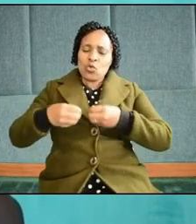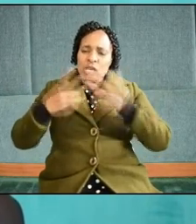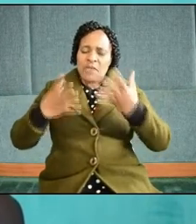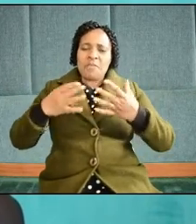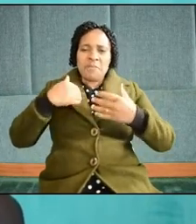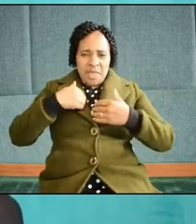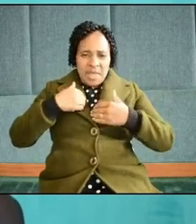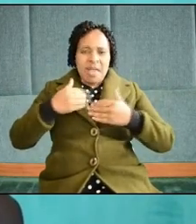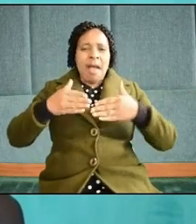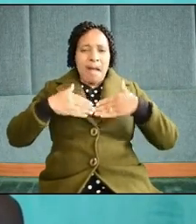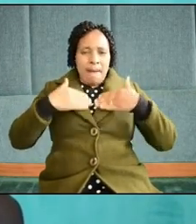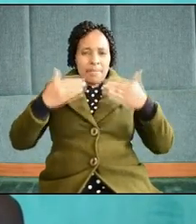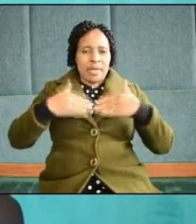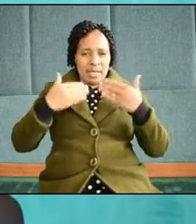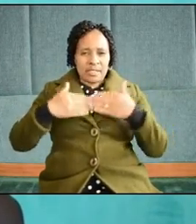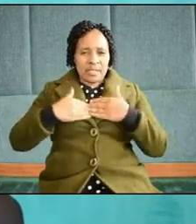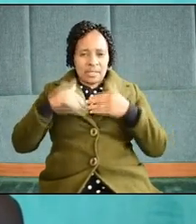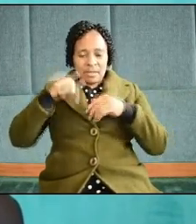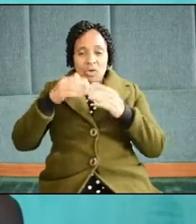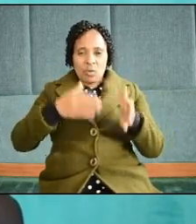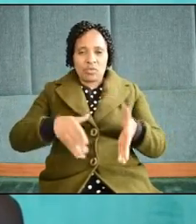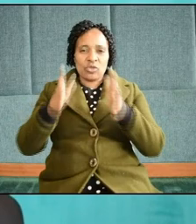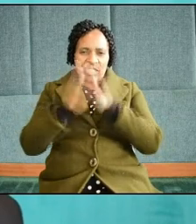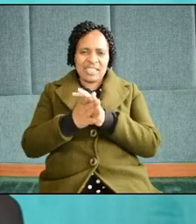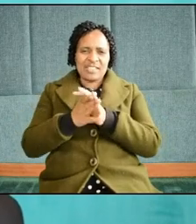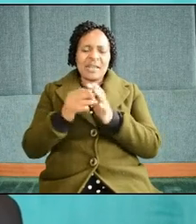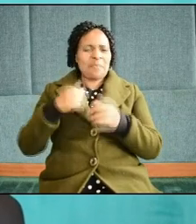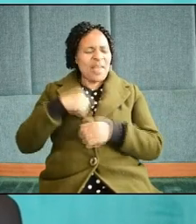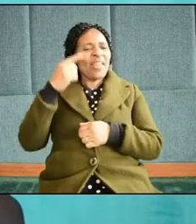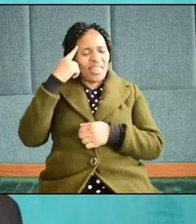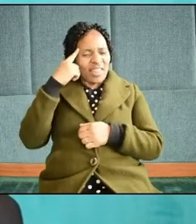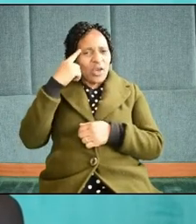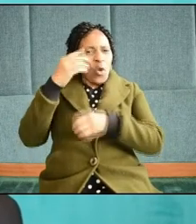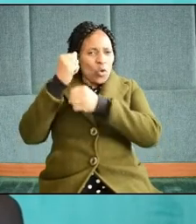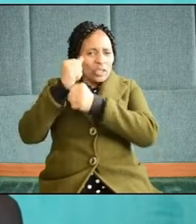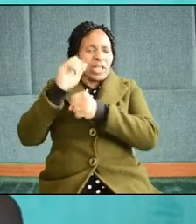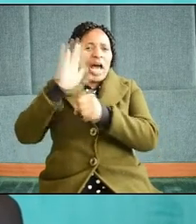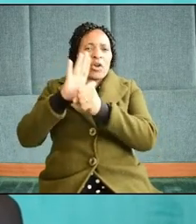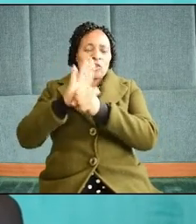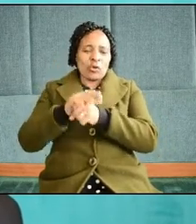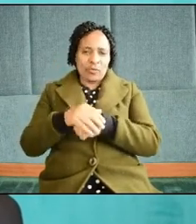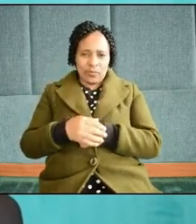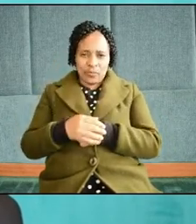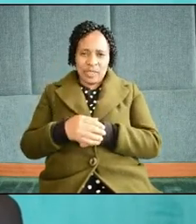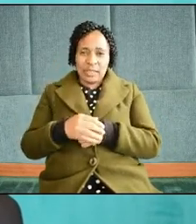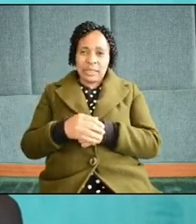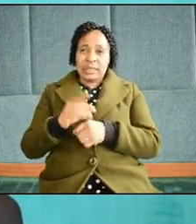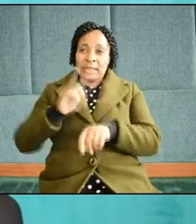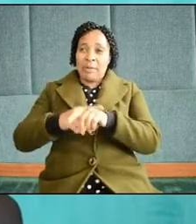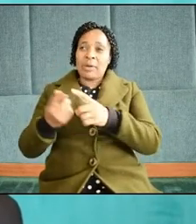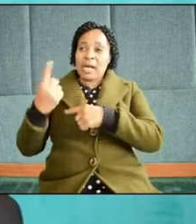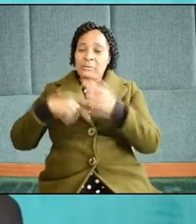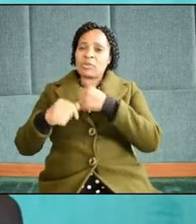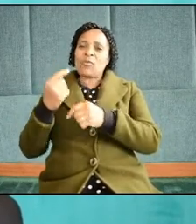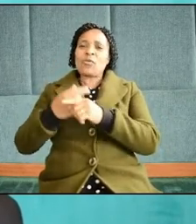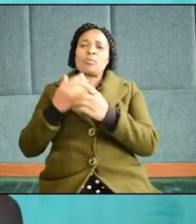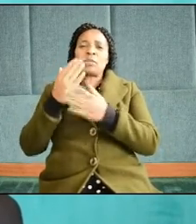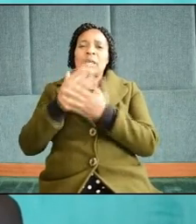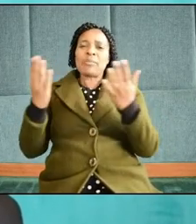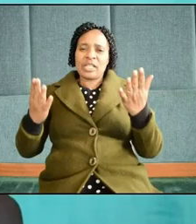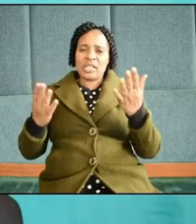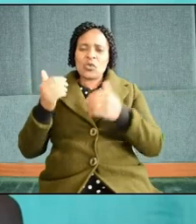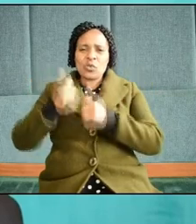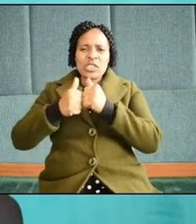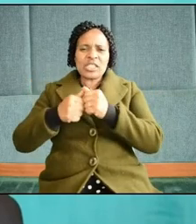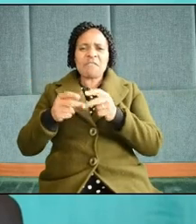in this opportunity that is. And I think that holds a lot of weight when it comes to something that is so